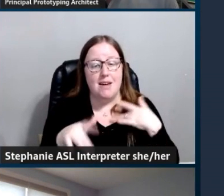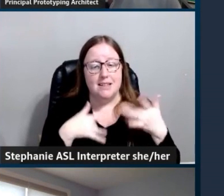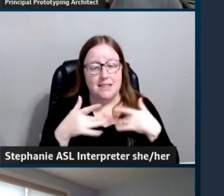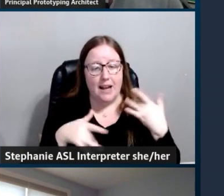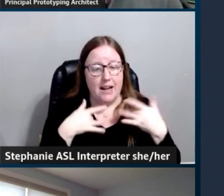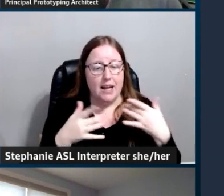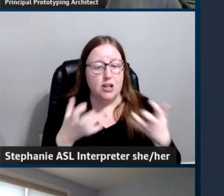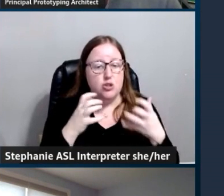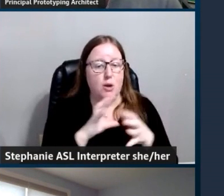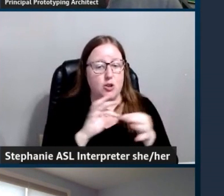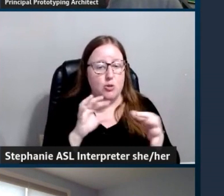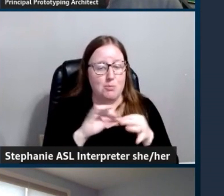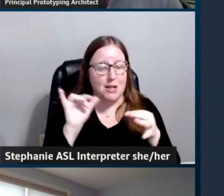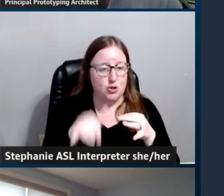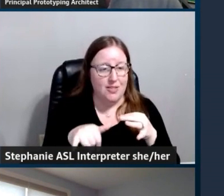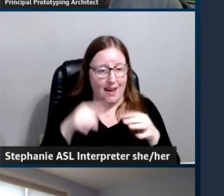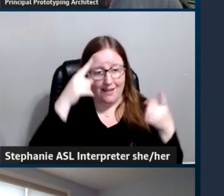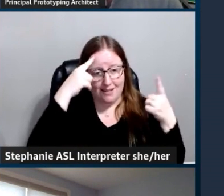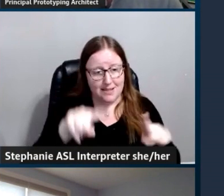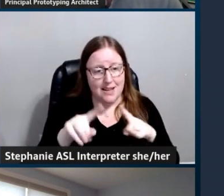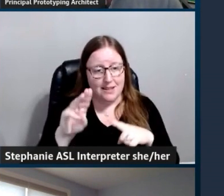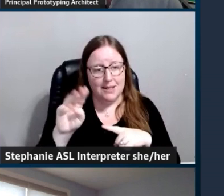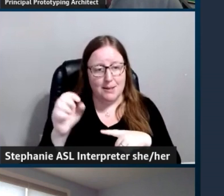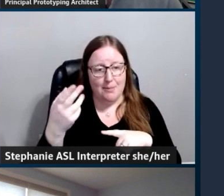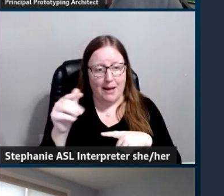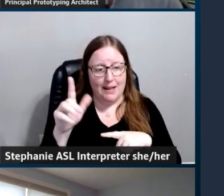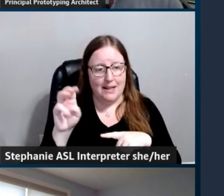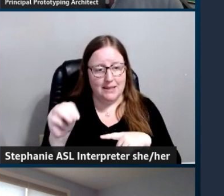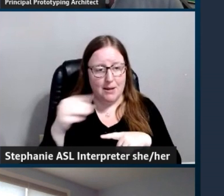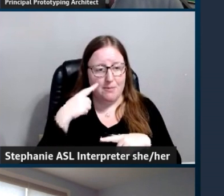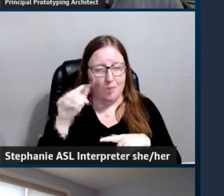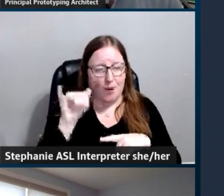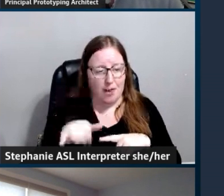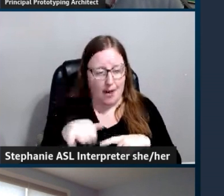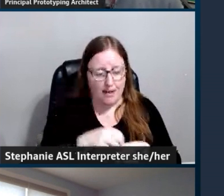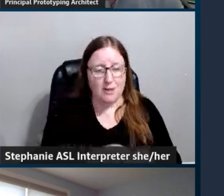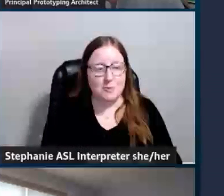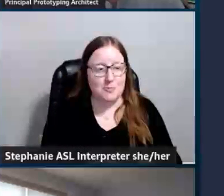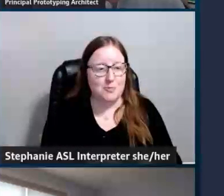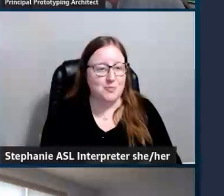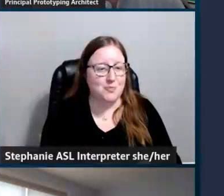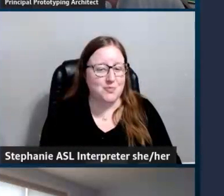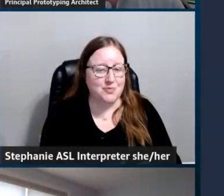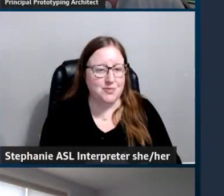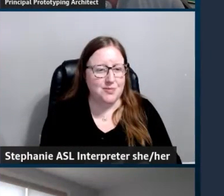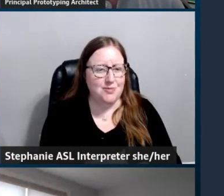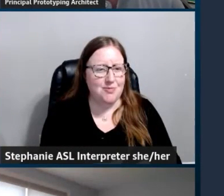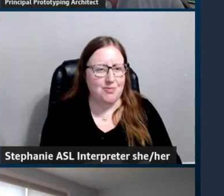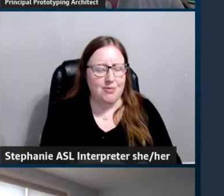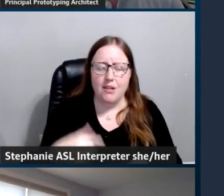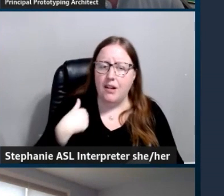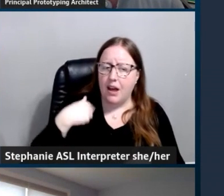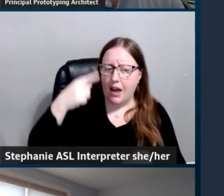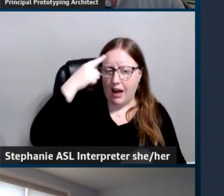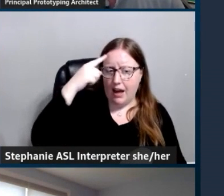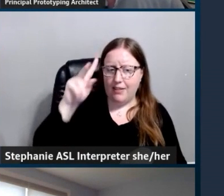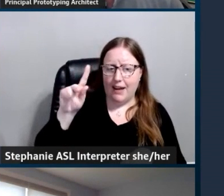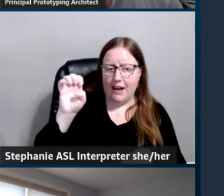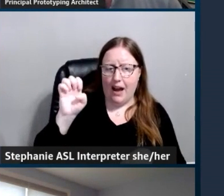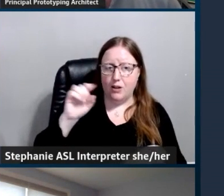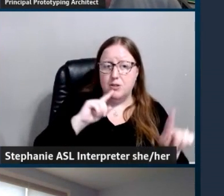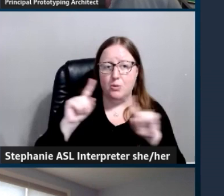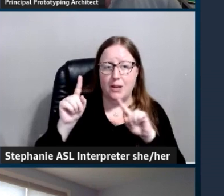to call out on the consensus mechanism, especially on Ethereum there. I think Kyle's